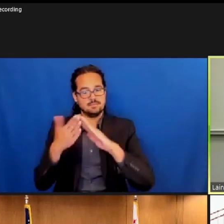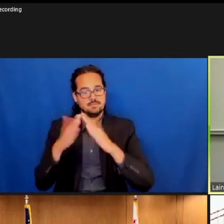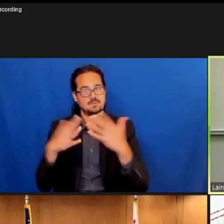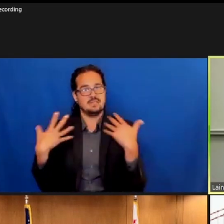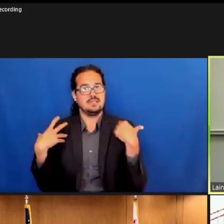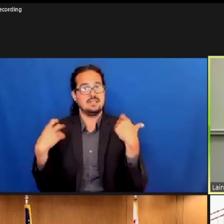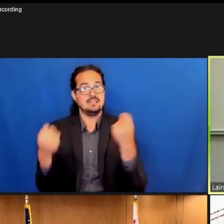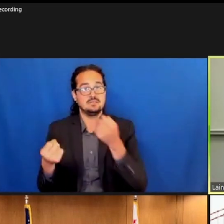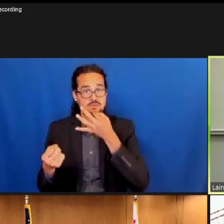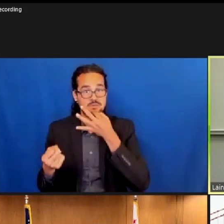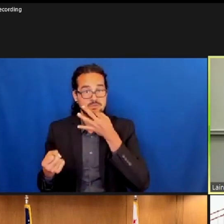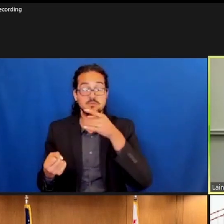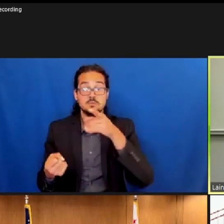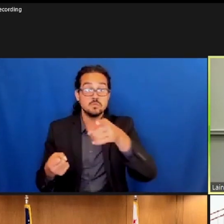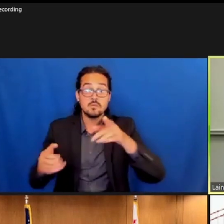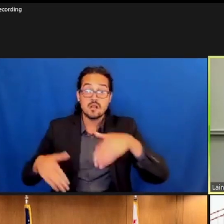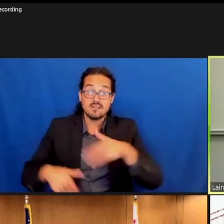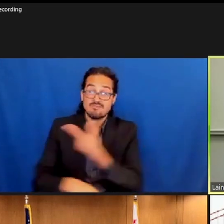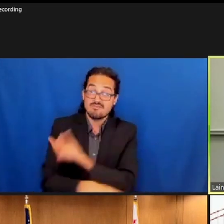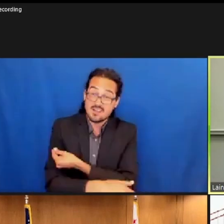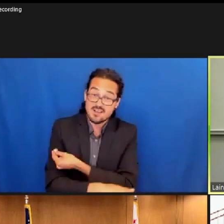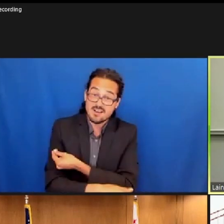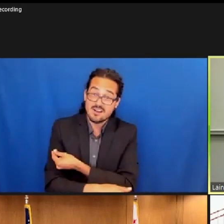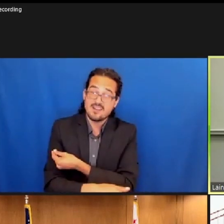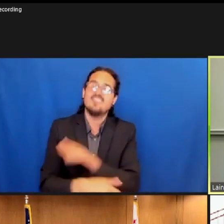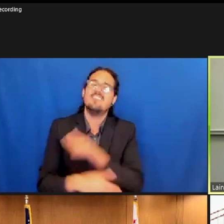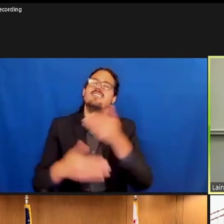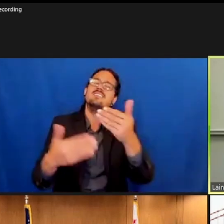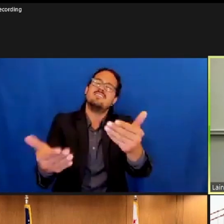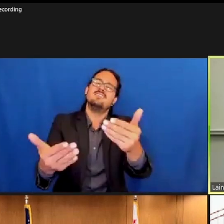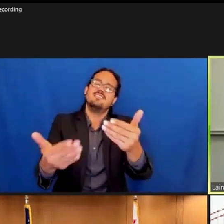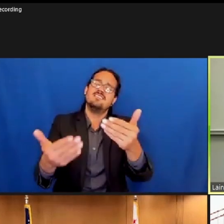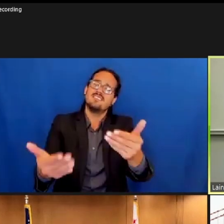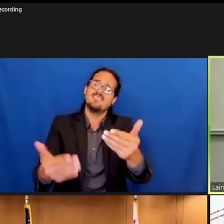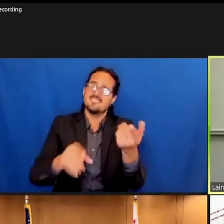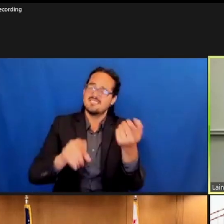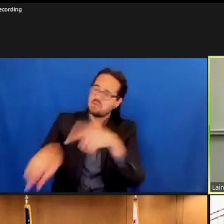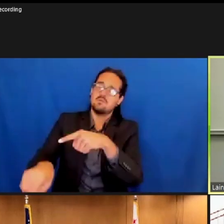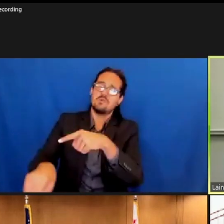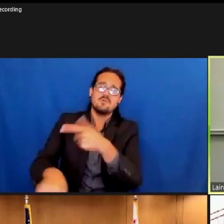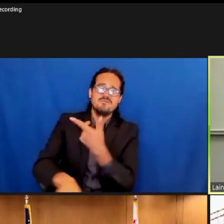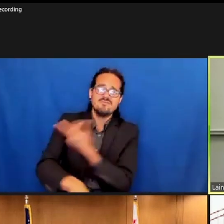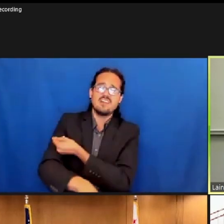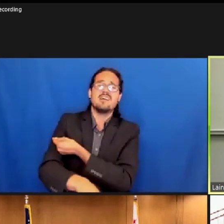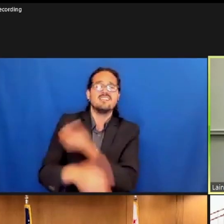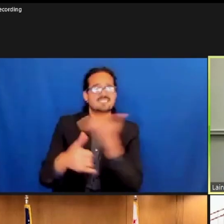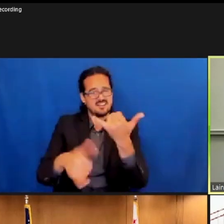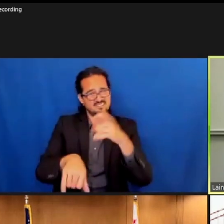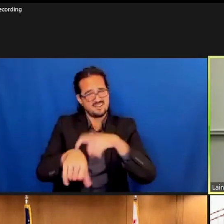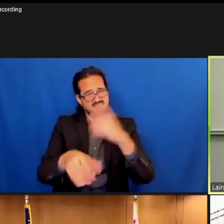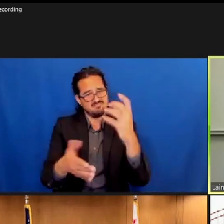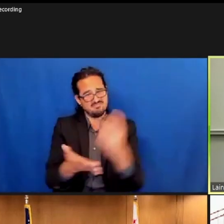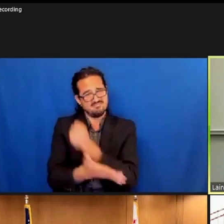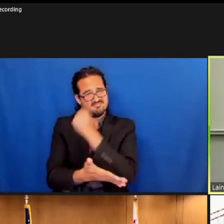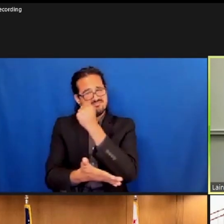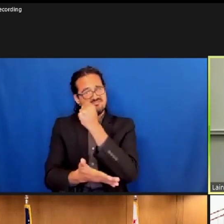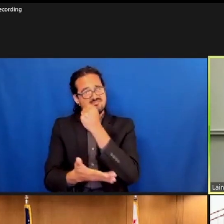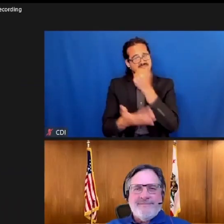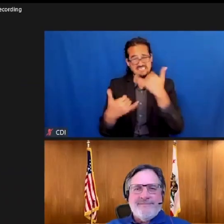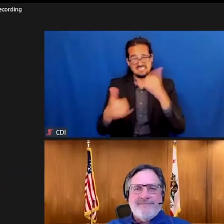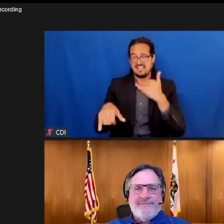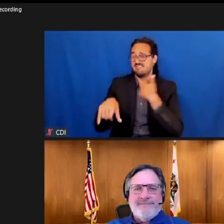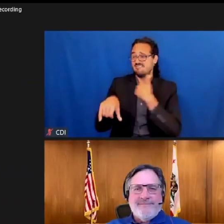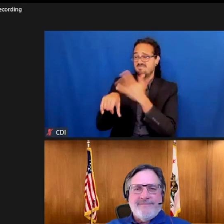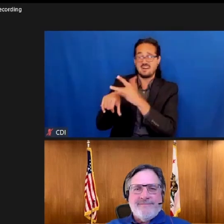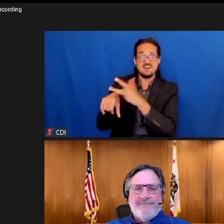that sleeve and help each other being safe and COVID-free. Remember, there's also some incentives happening right now. You could